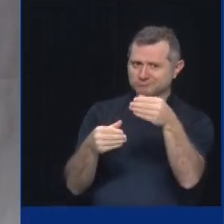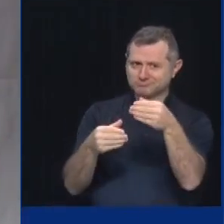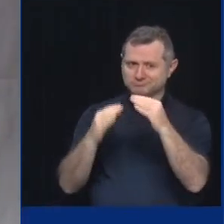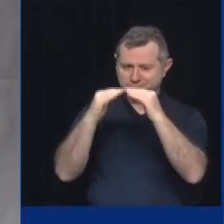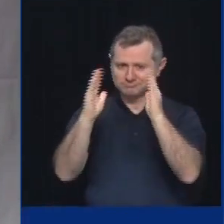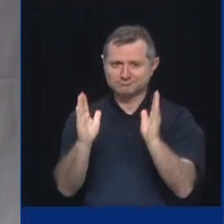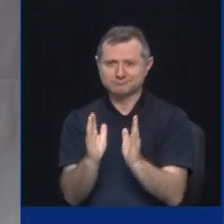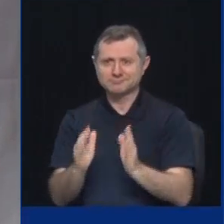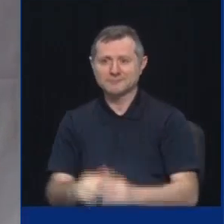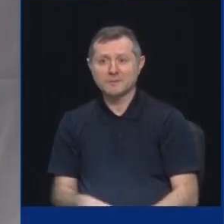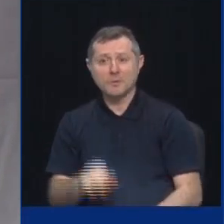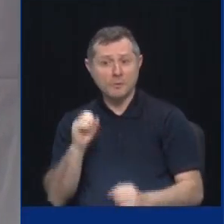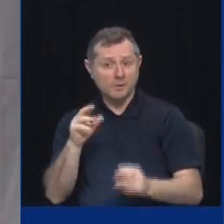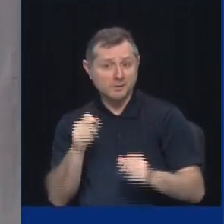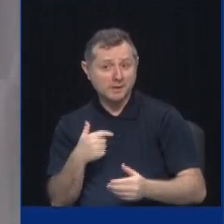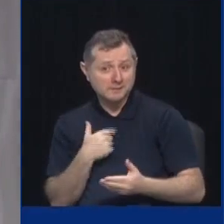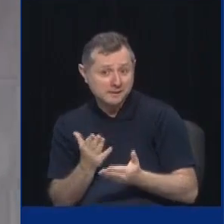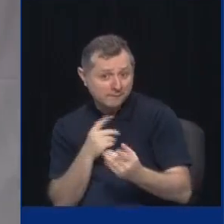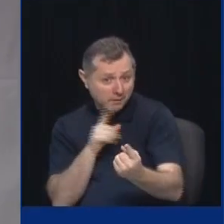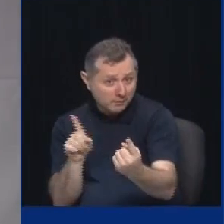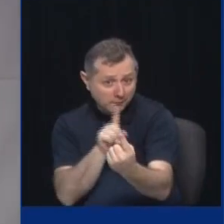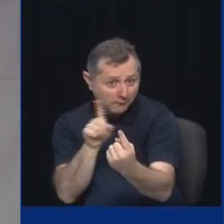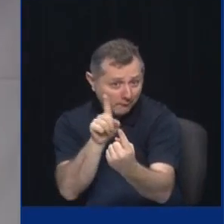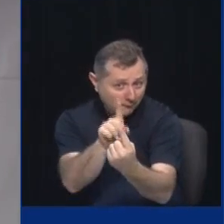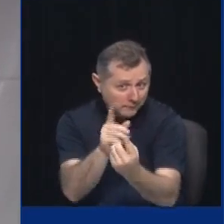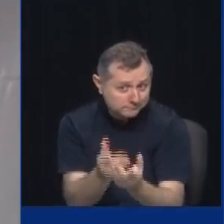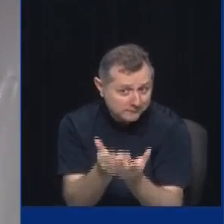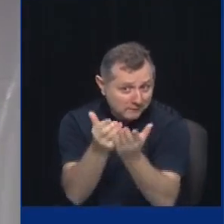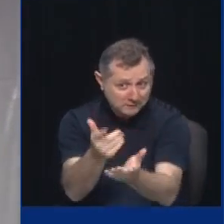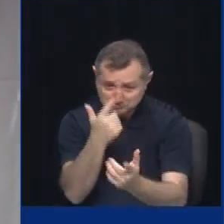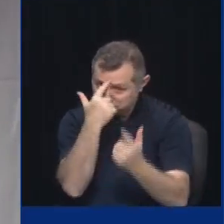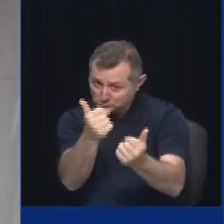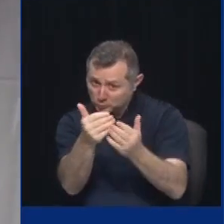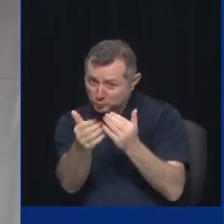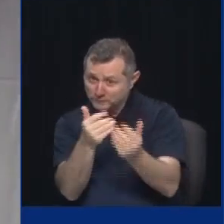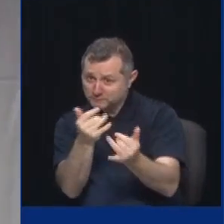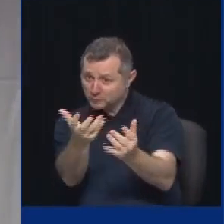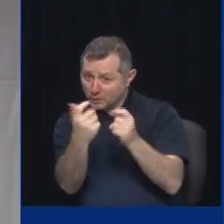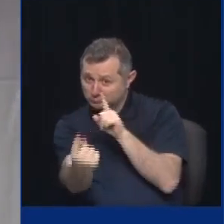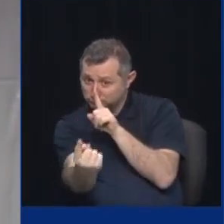Or I will bring them to you. Whatever you want, Jane, as usual.